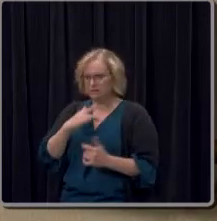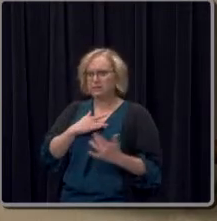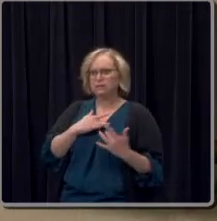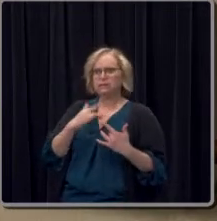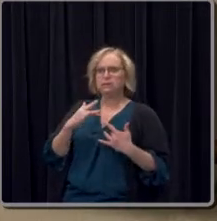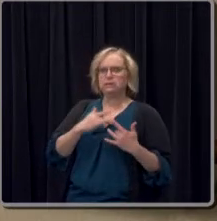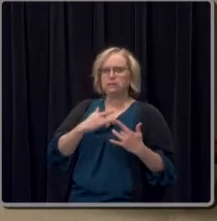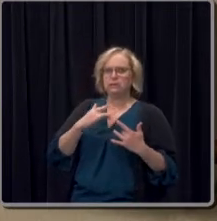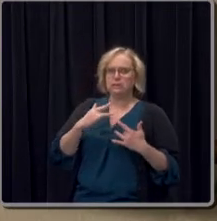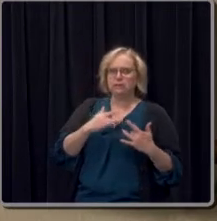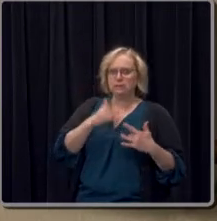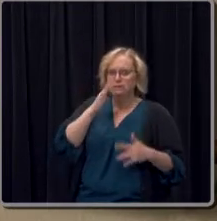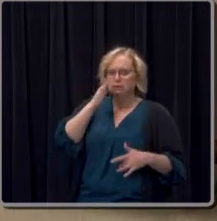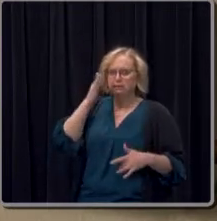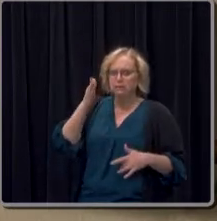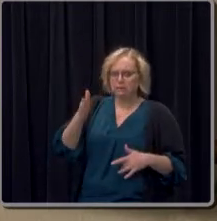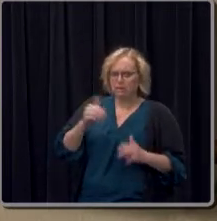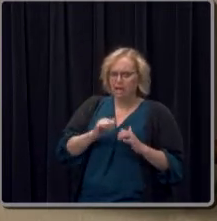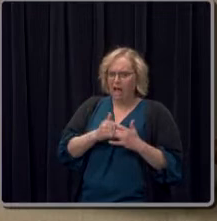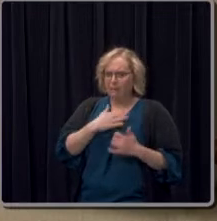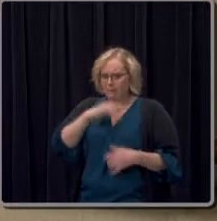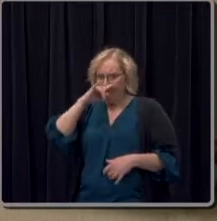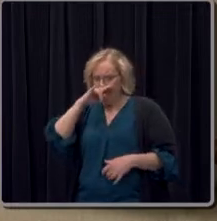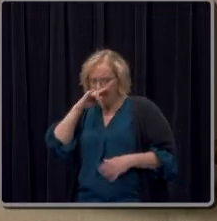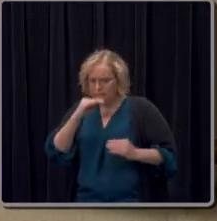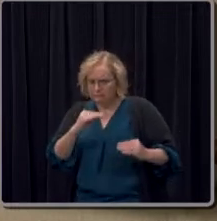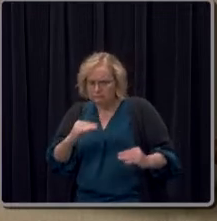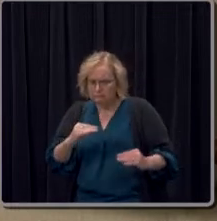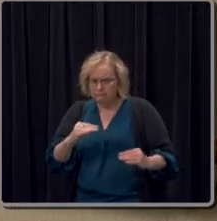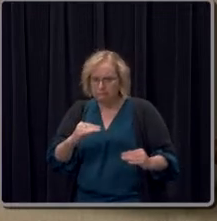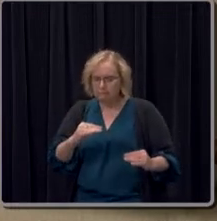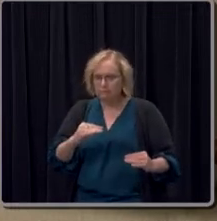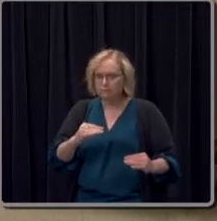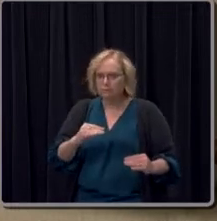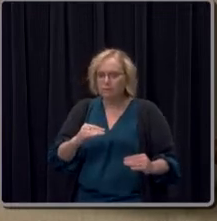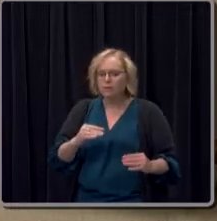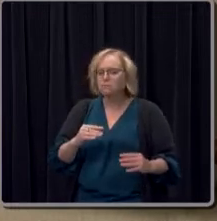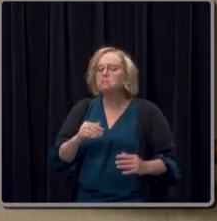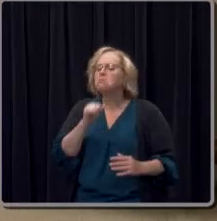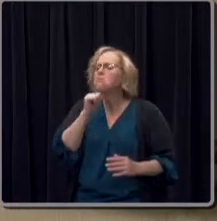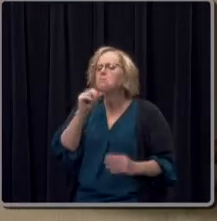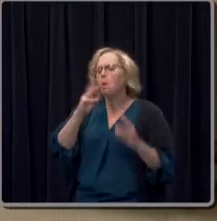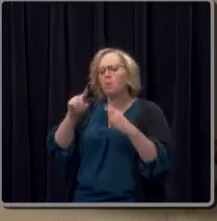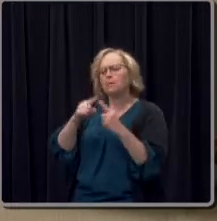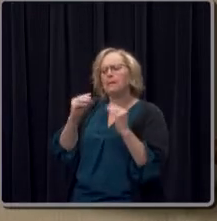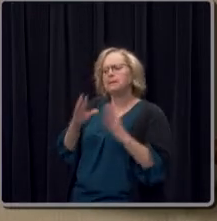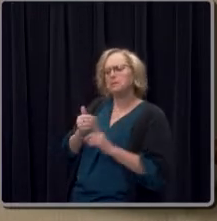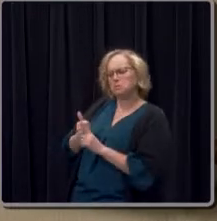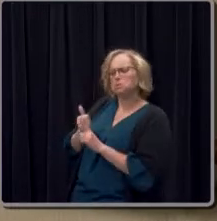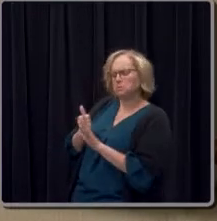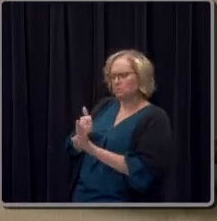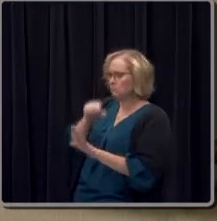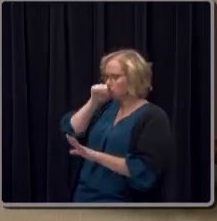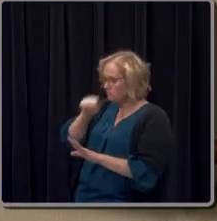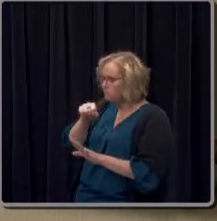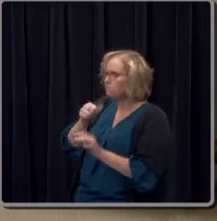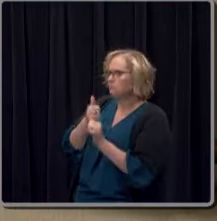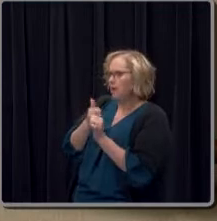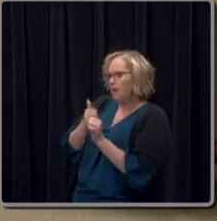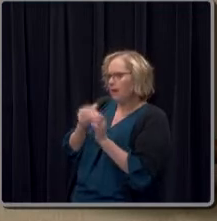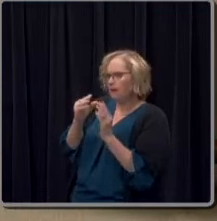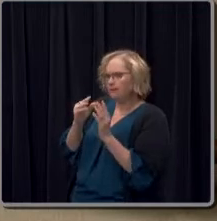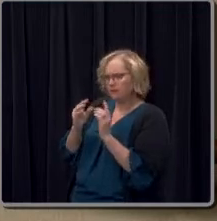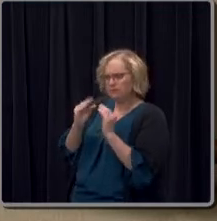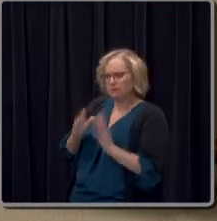the future of how our kids are being taught. It doesn't concern me about the teachers themselves, because I absolutely love every single teacher I've